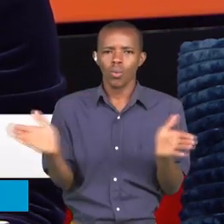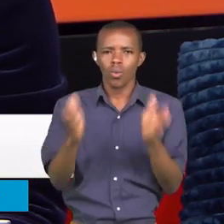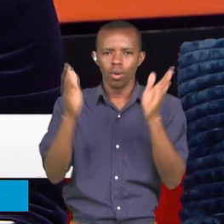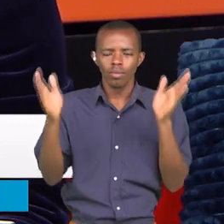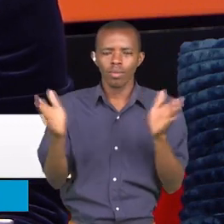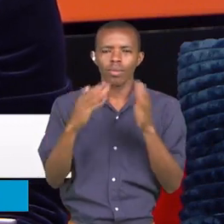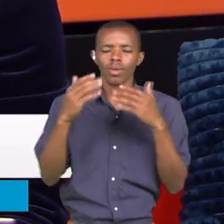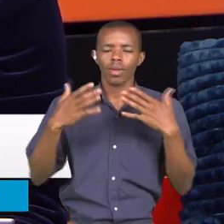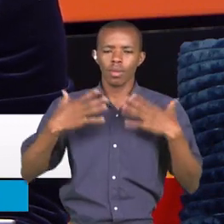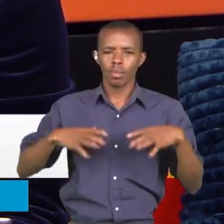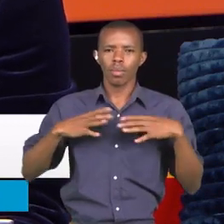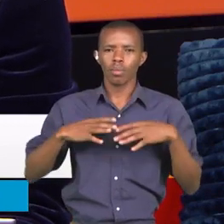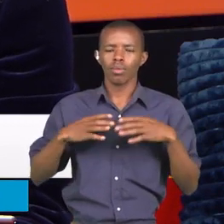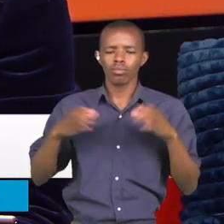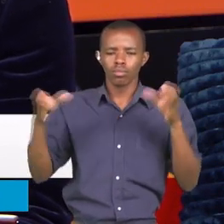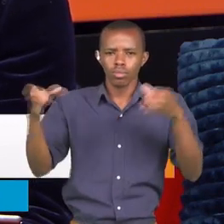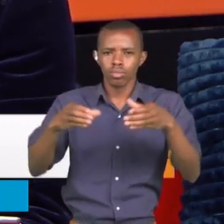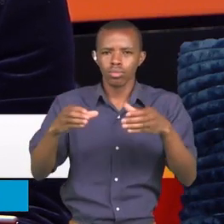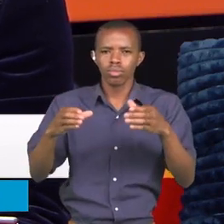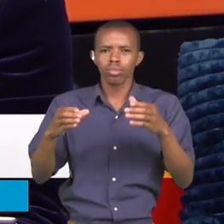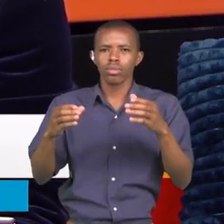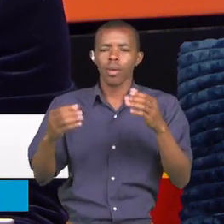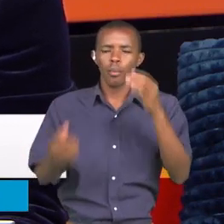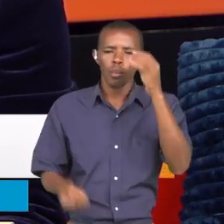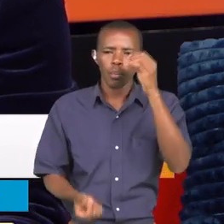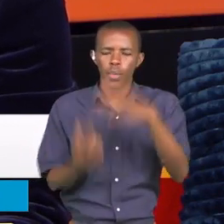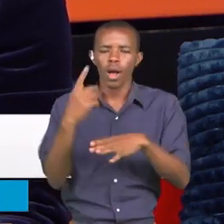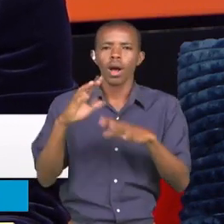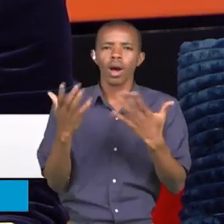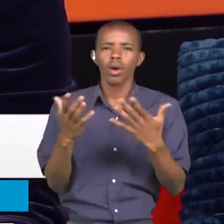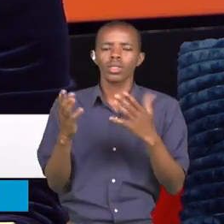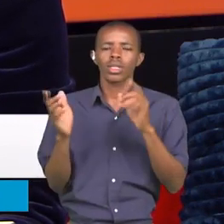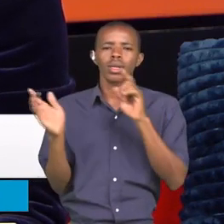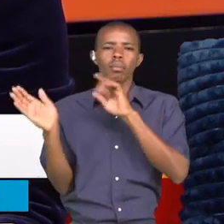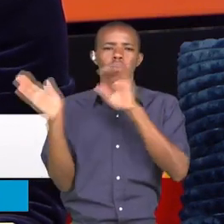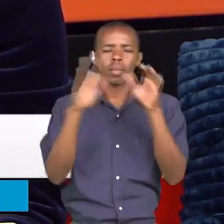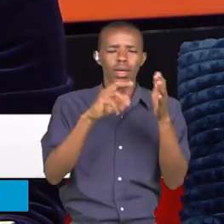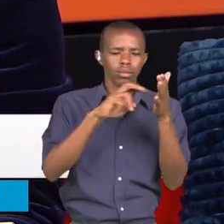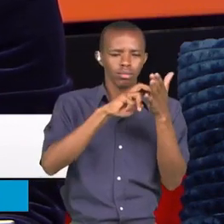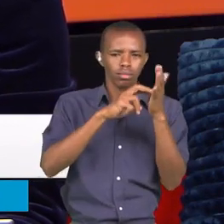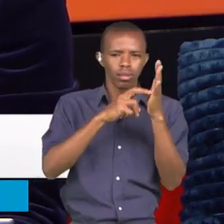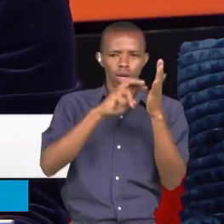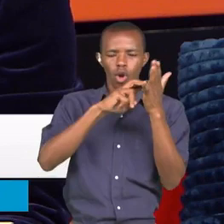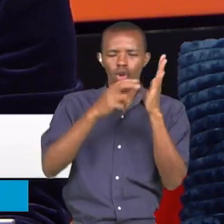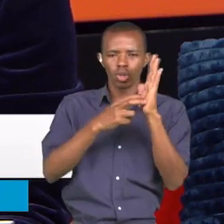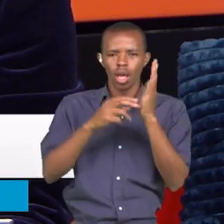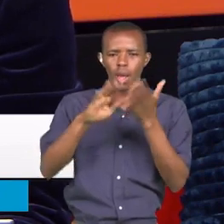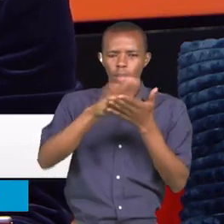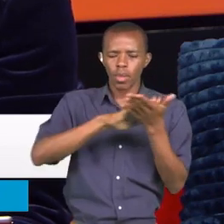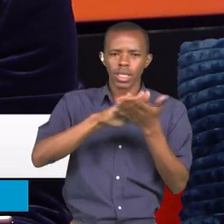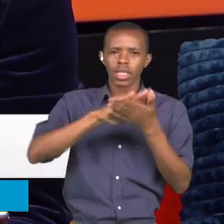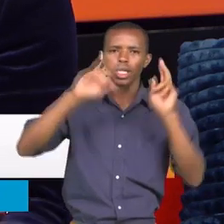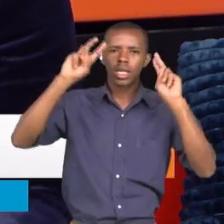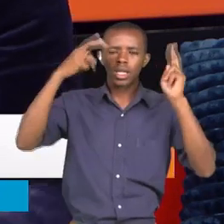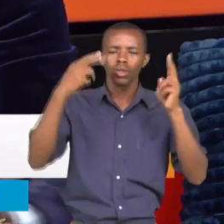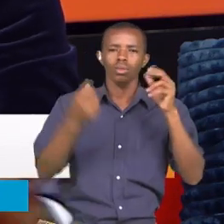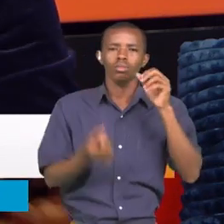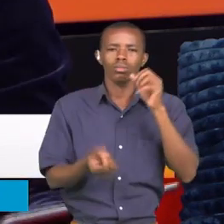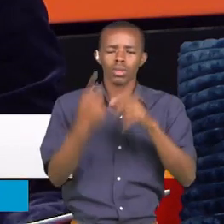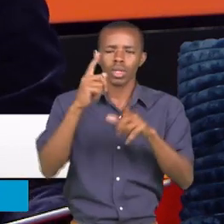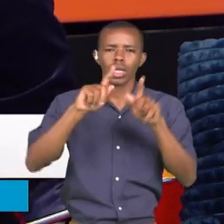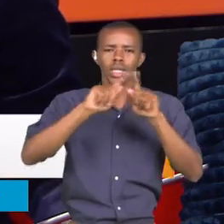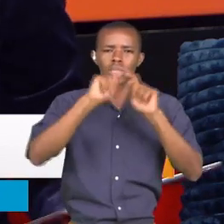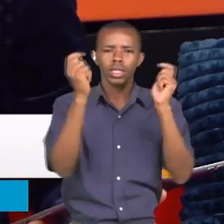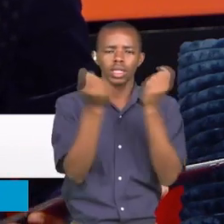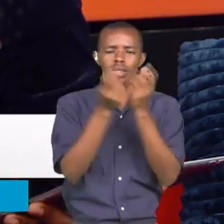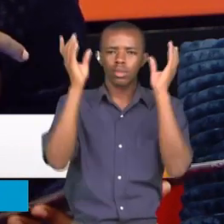these brands, how should it now come up? Is it now going back to the contract-based issue, or now coming up now as a team